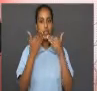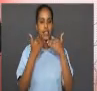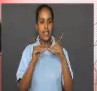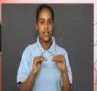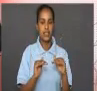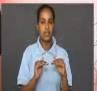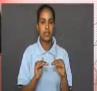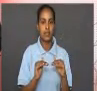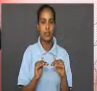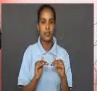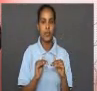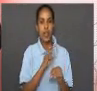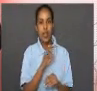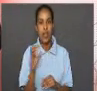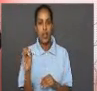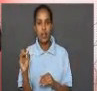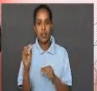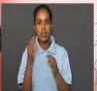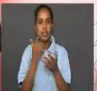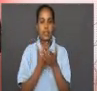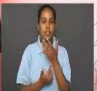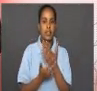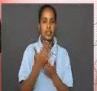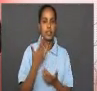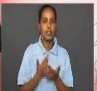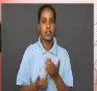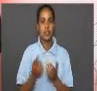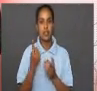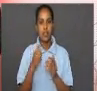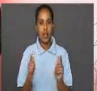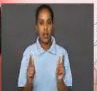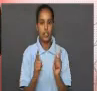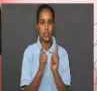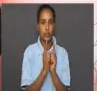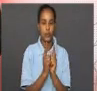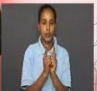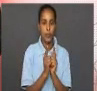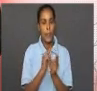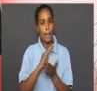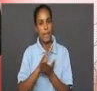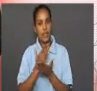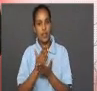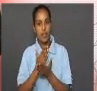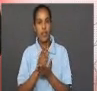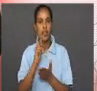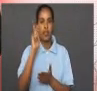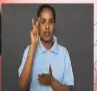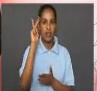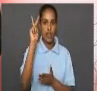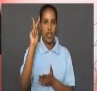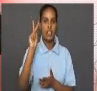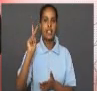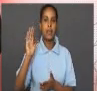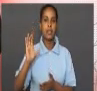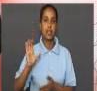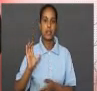concentration and discussing the relationship between K